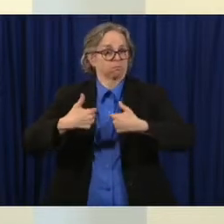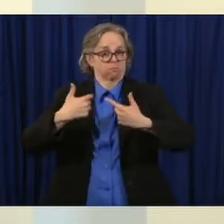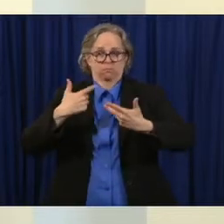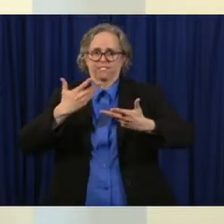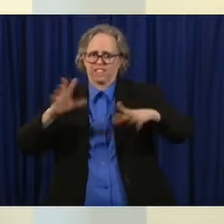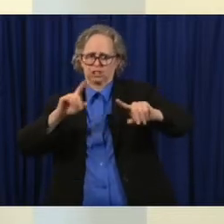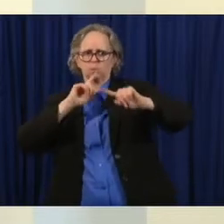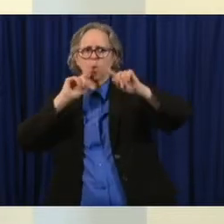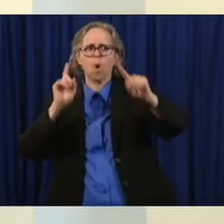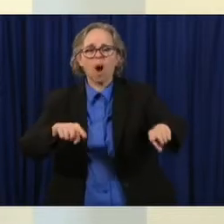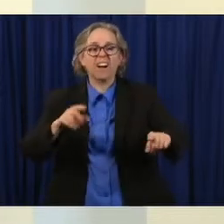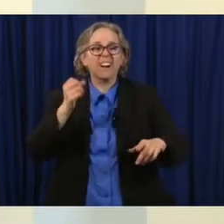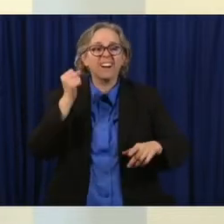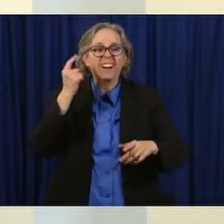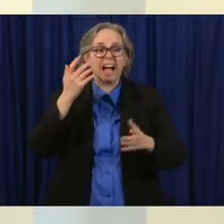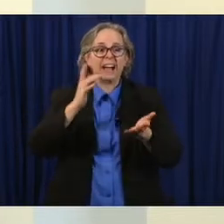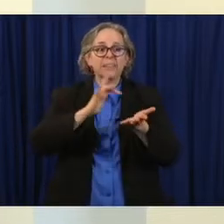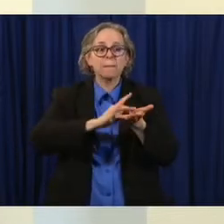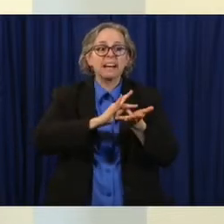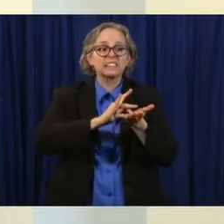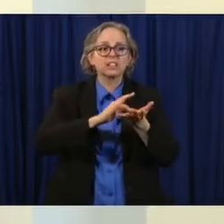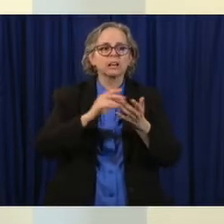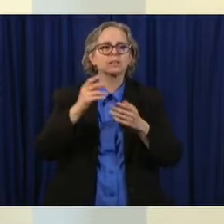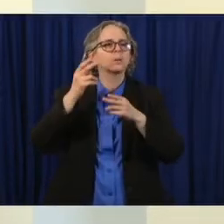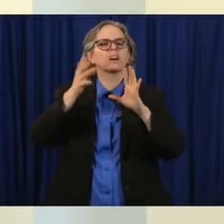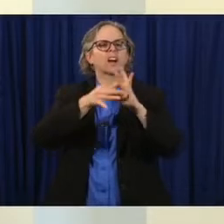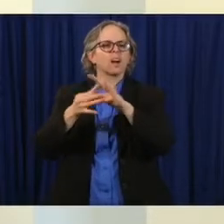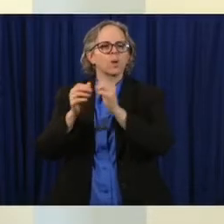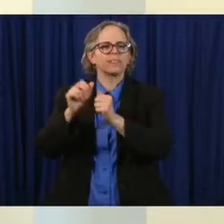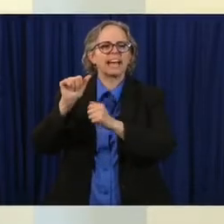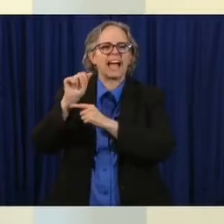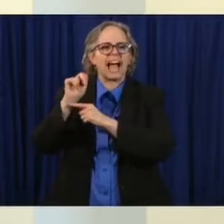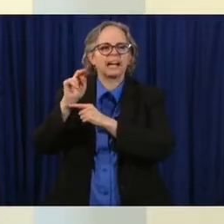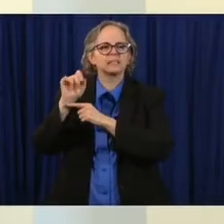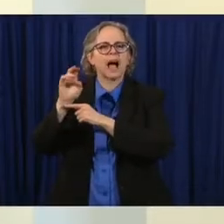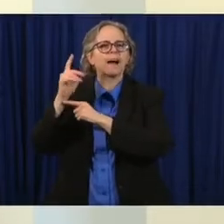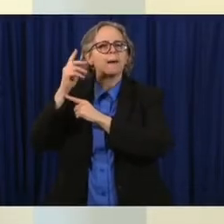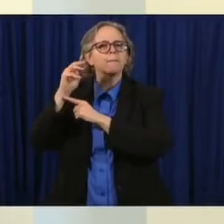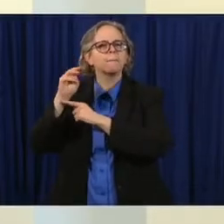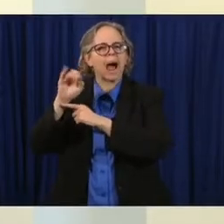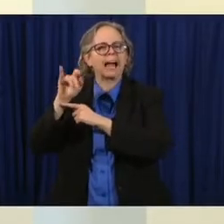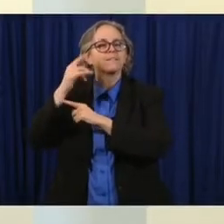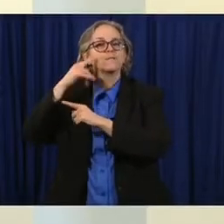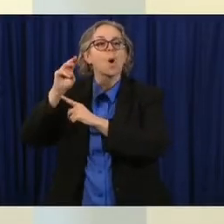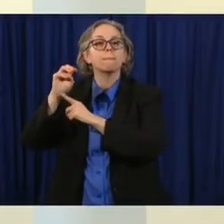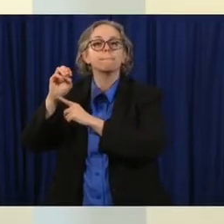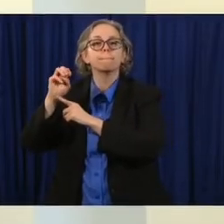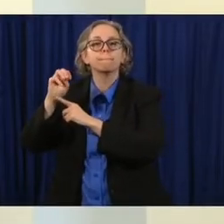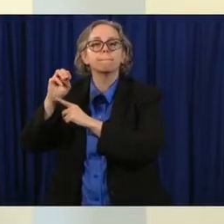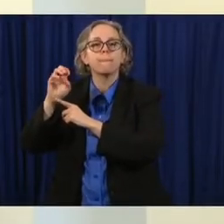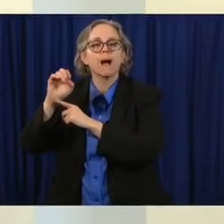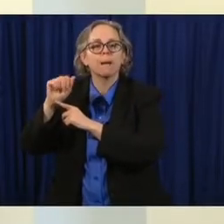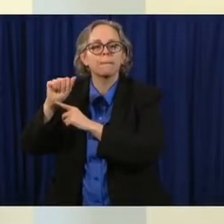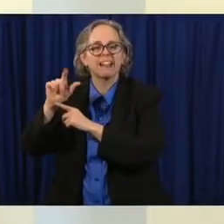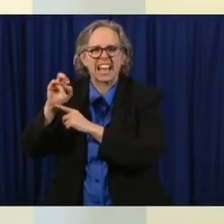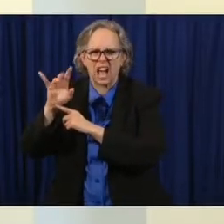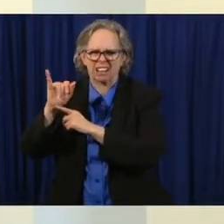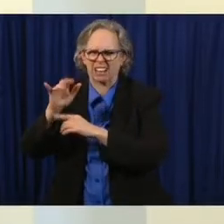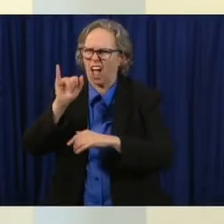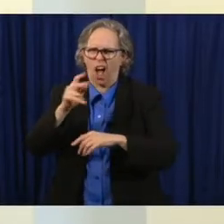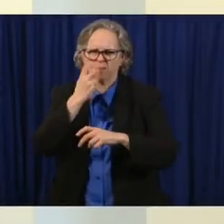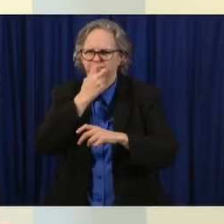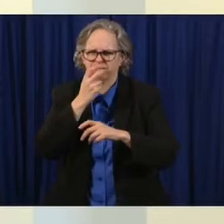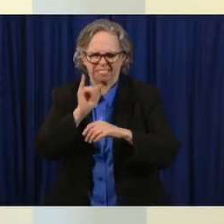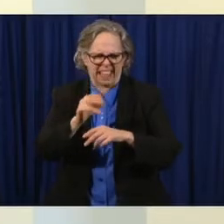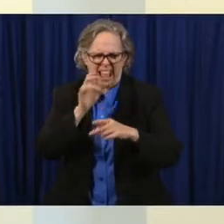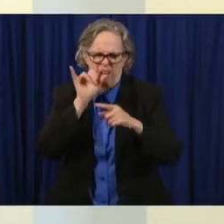anti-malarial drug, of which I get tongue-tied, so don't feel bad about that. It's hydroxychloroquine. It's an